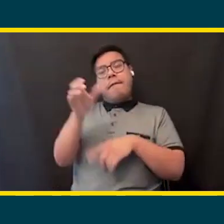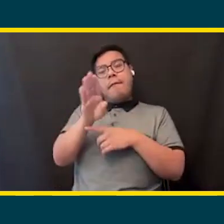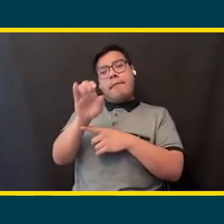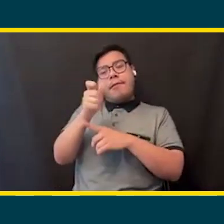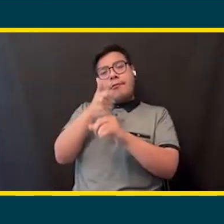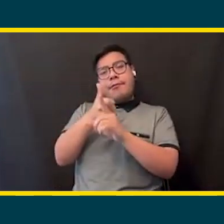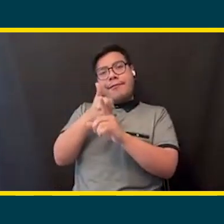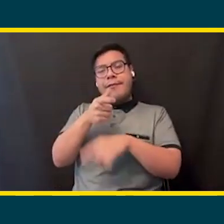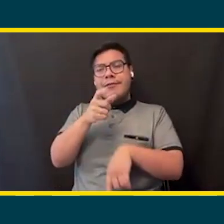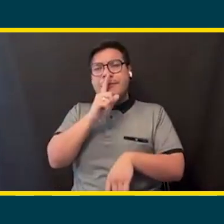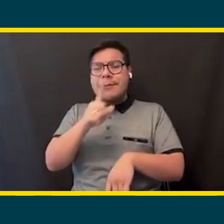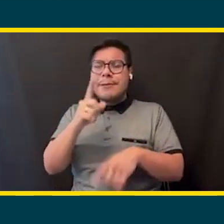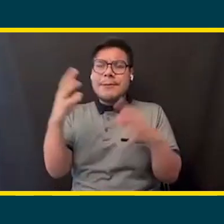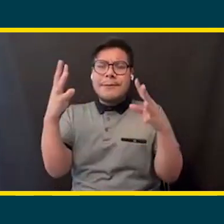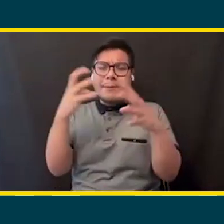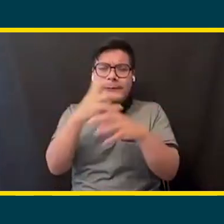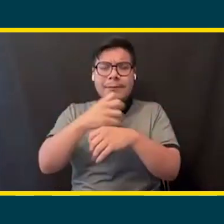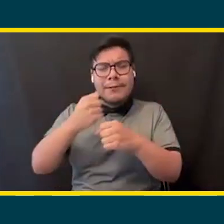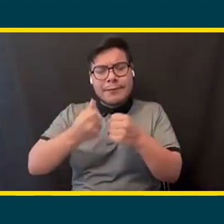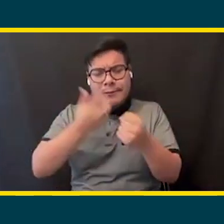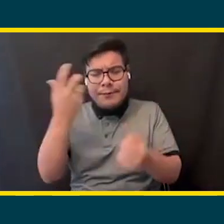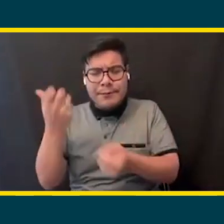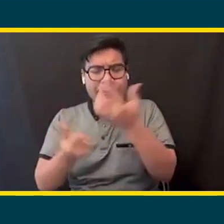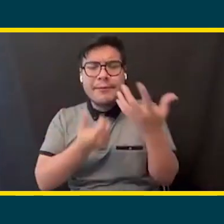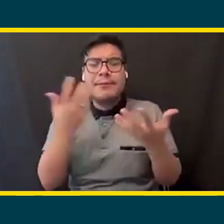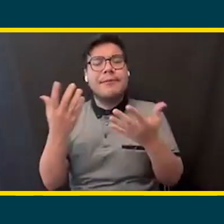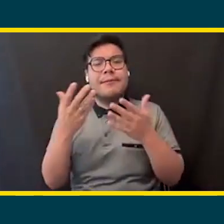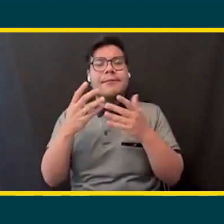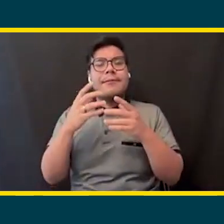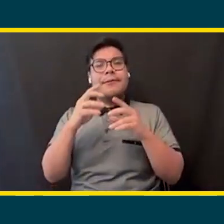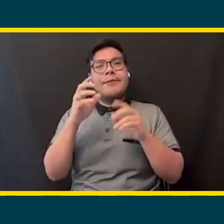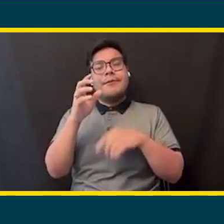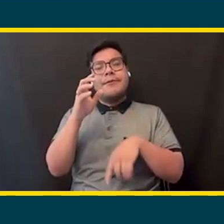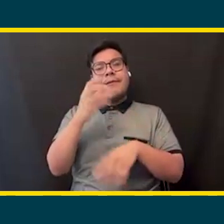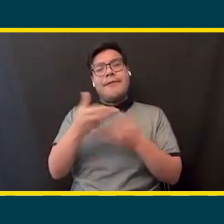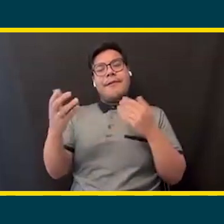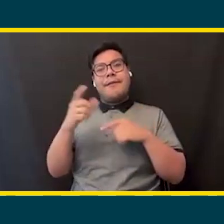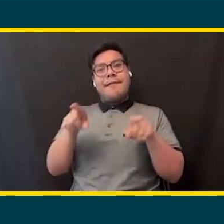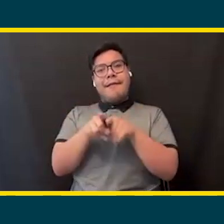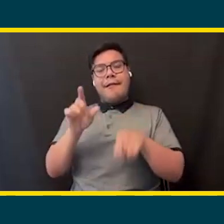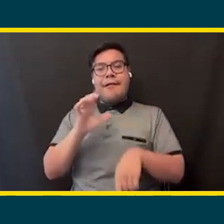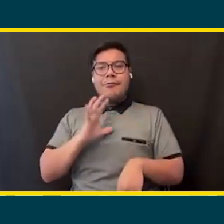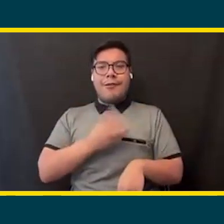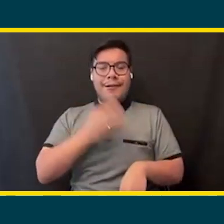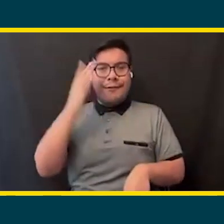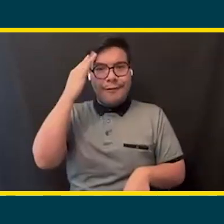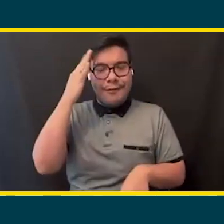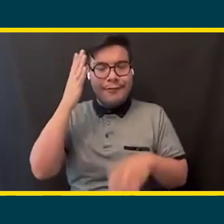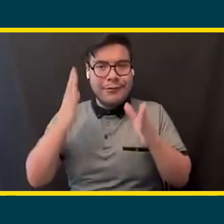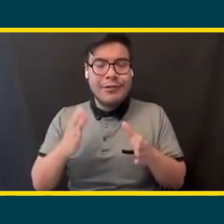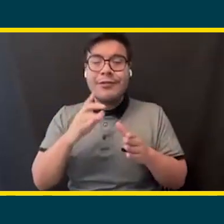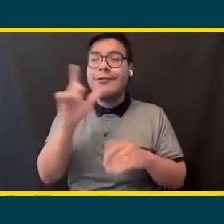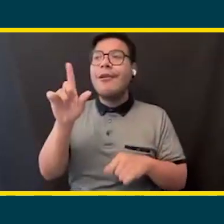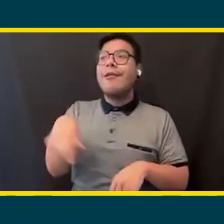thing to unpack sometimes as a trans and autistic person, because it's not just about, showing